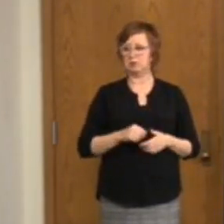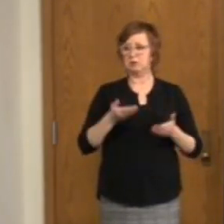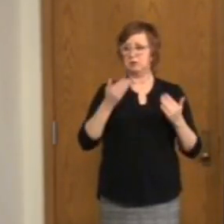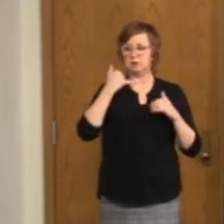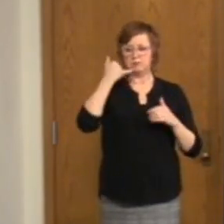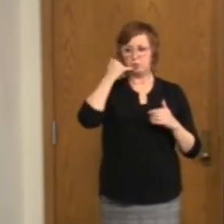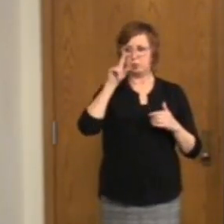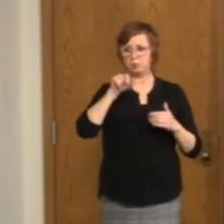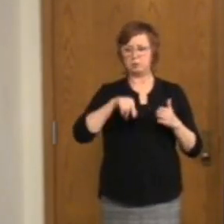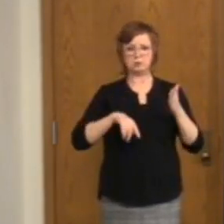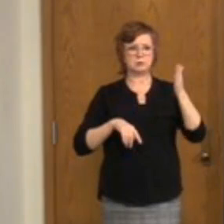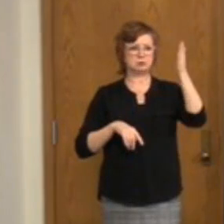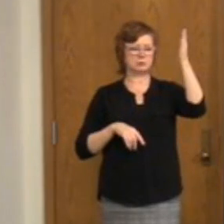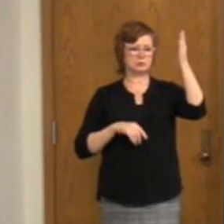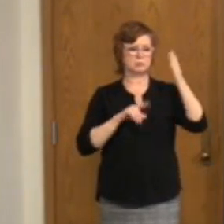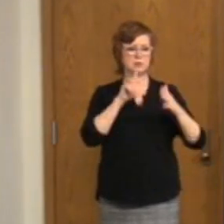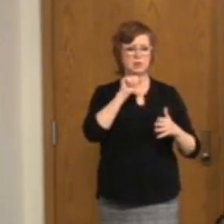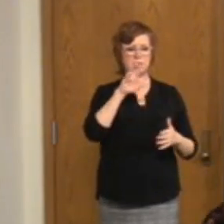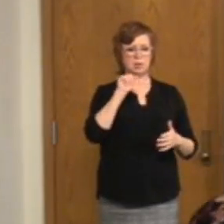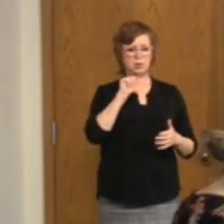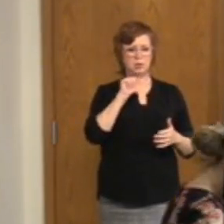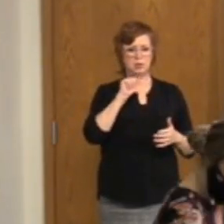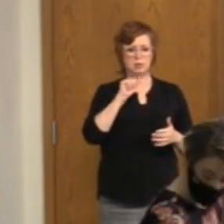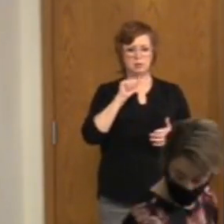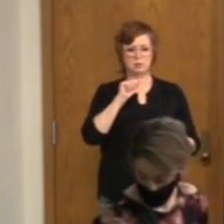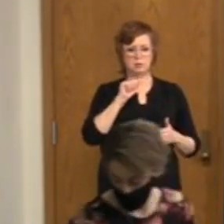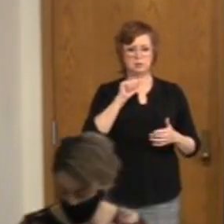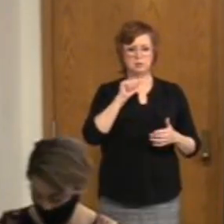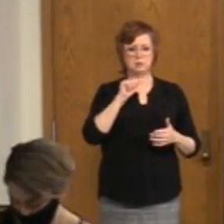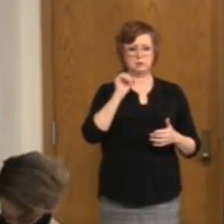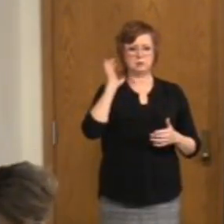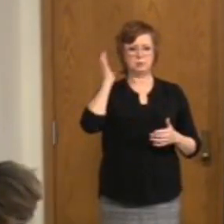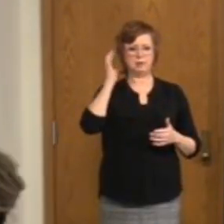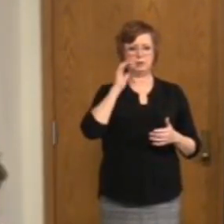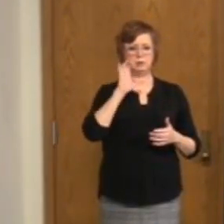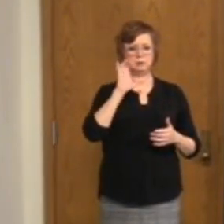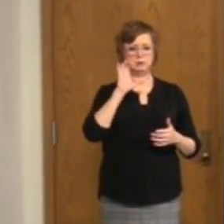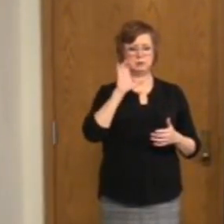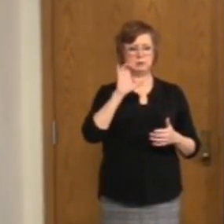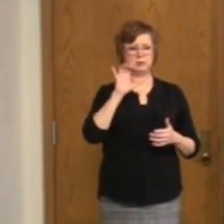Operator? We have Lara Fominov with 650 CKOM.